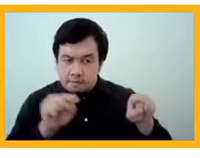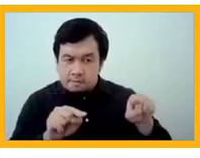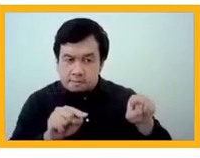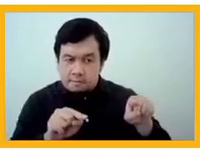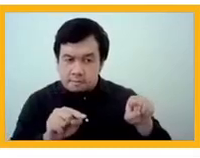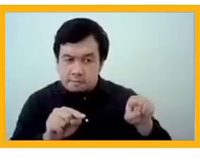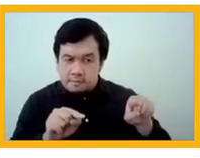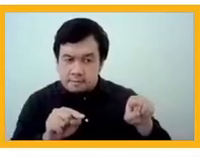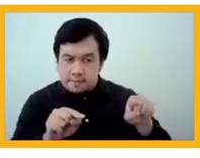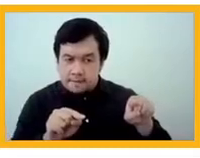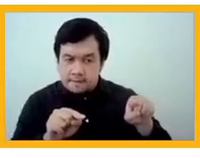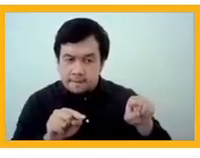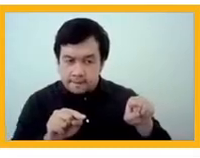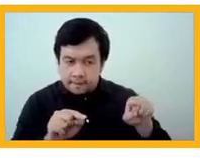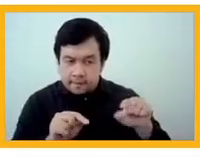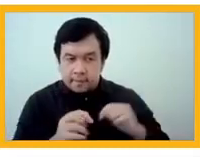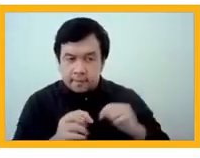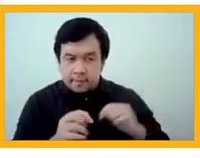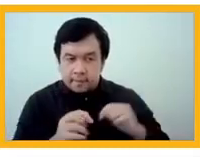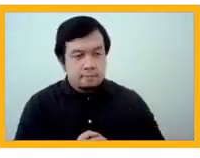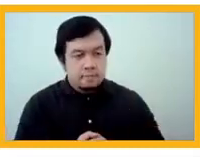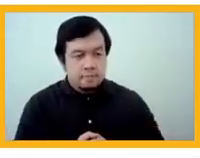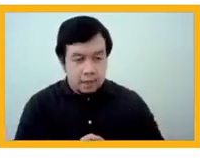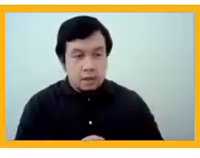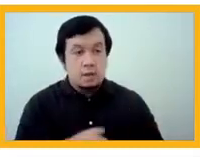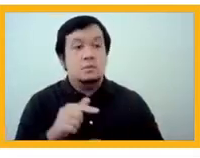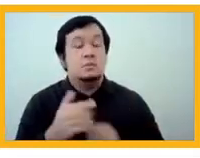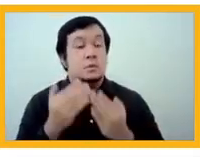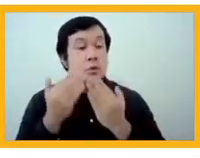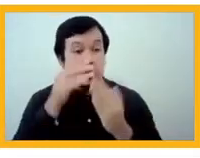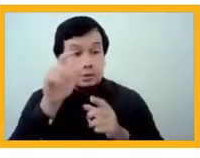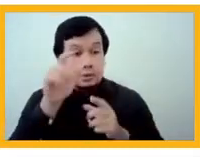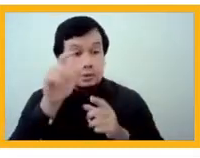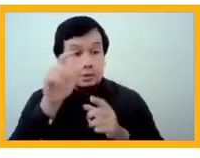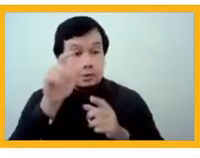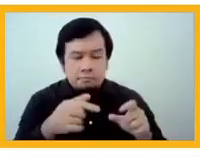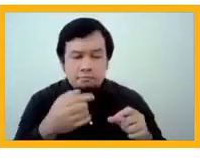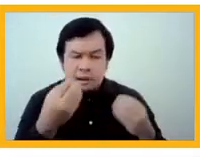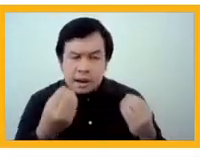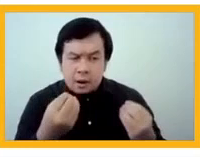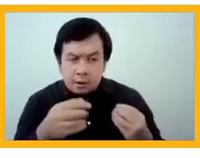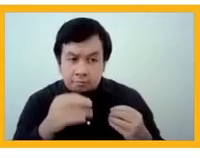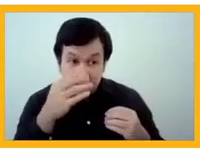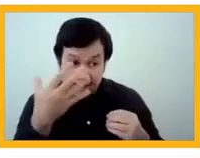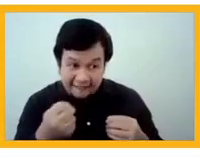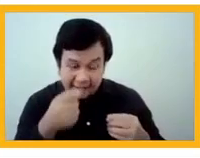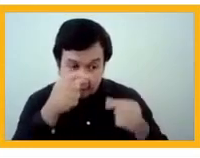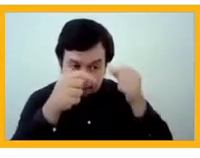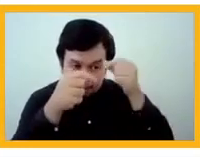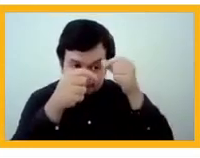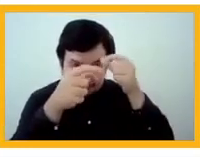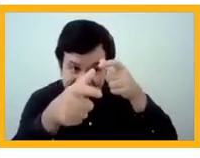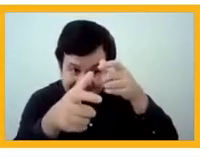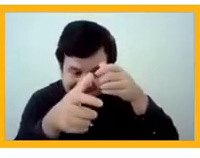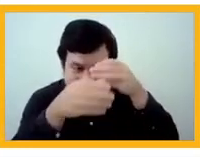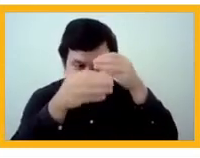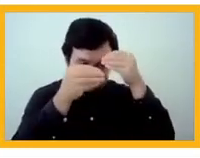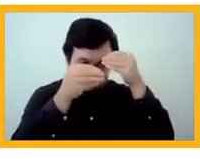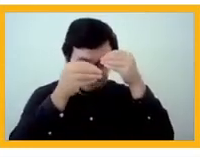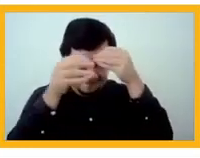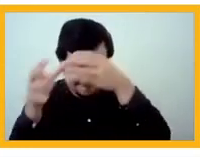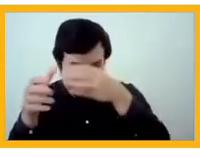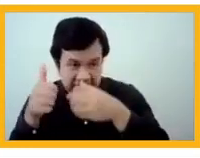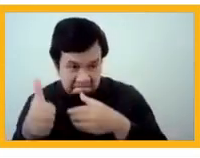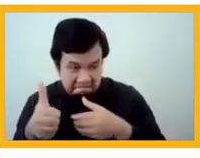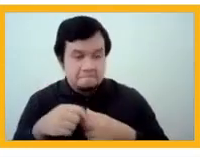the teachers don't want to show that the children haven't even mastered basic skills, okay? So here's then the case of the technology first allowing us to detect